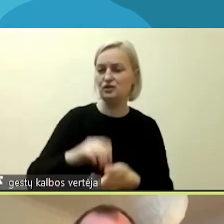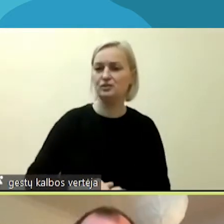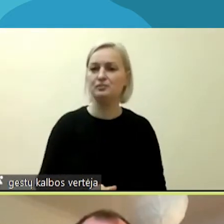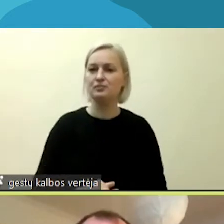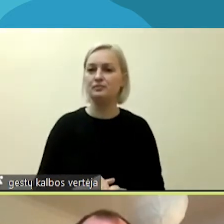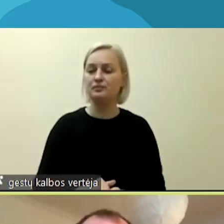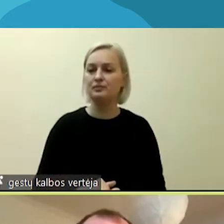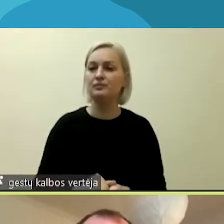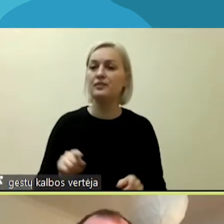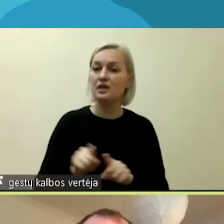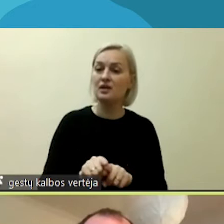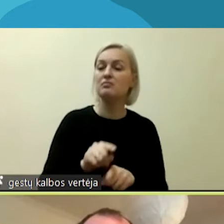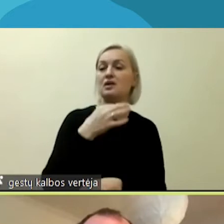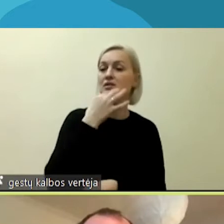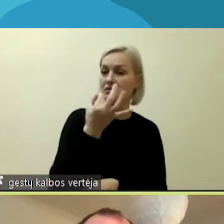level.